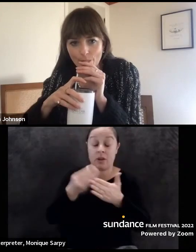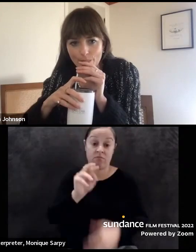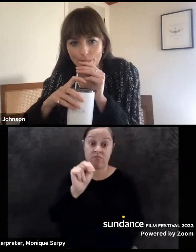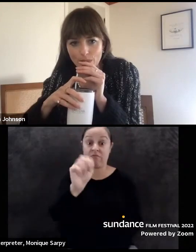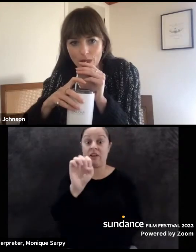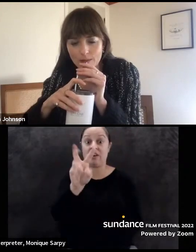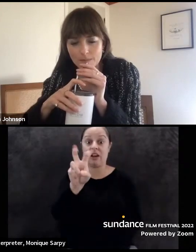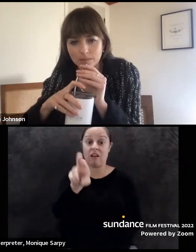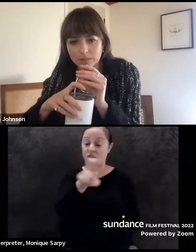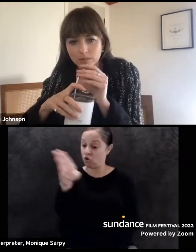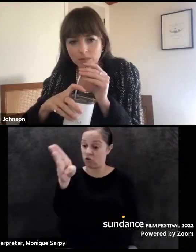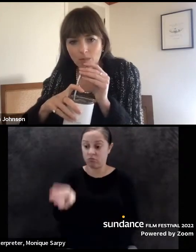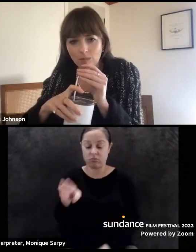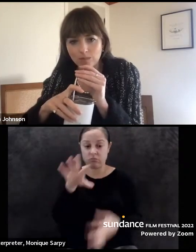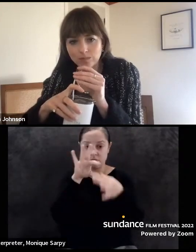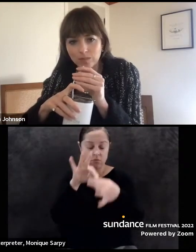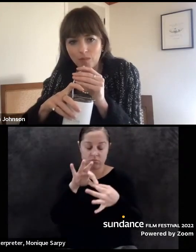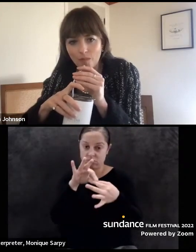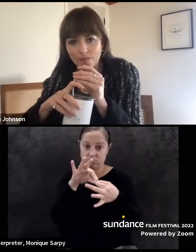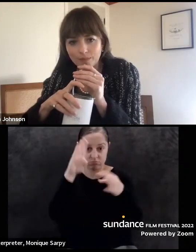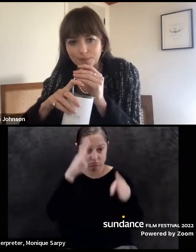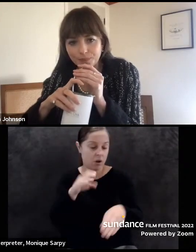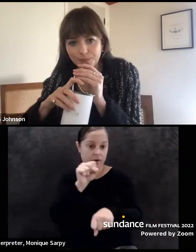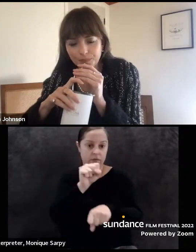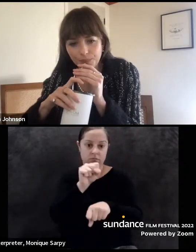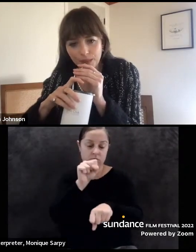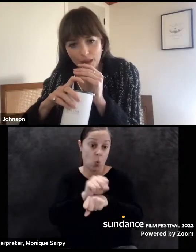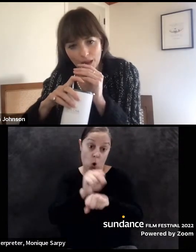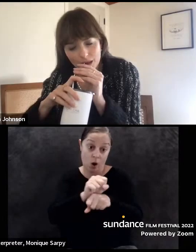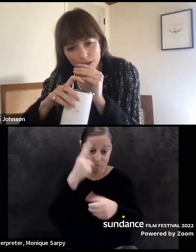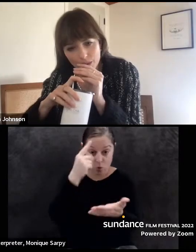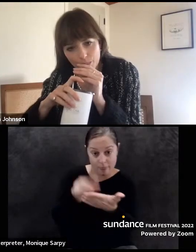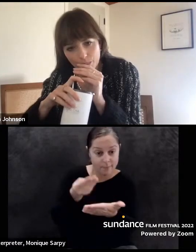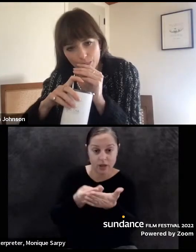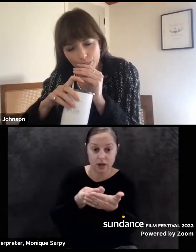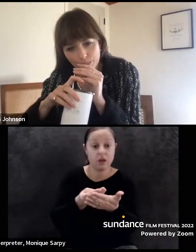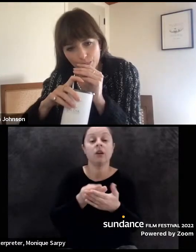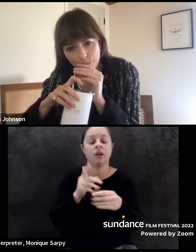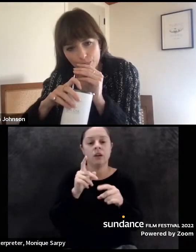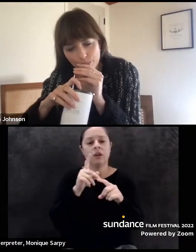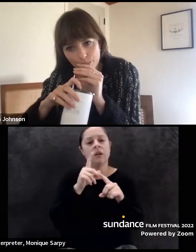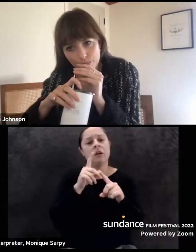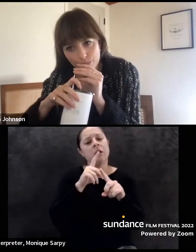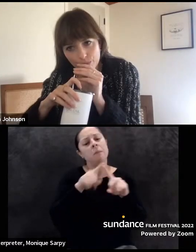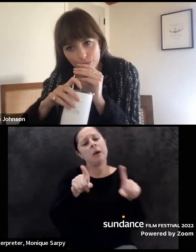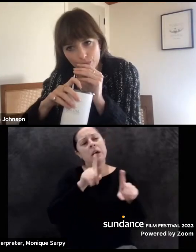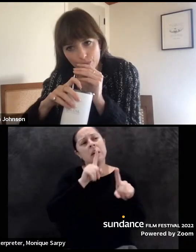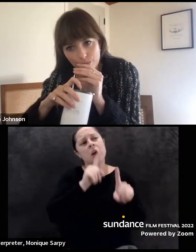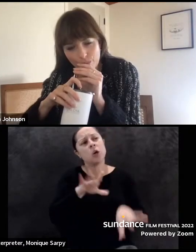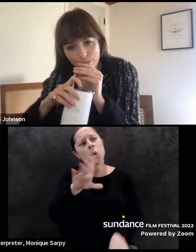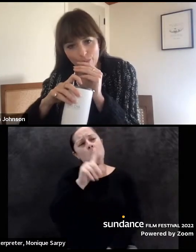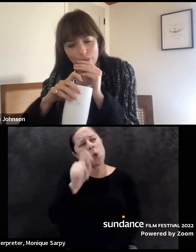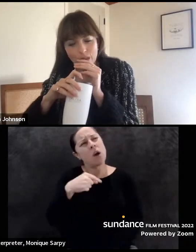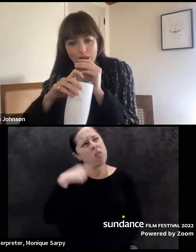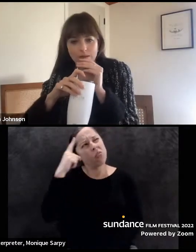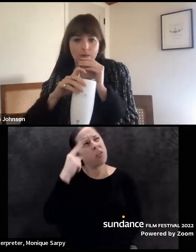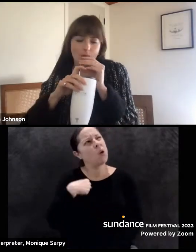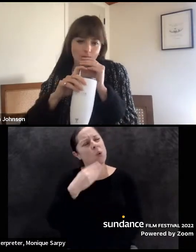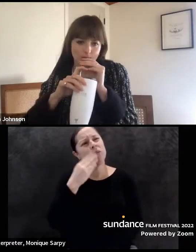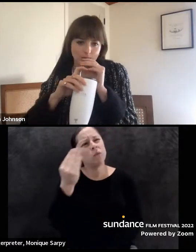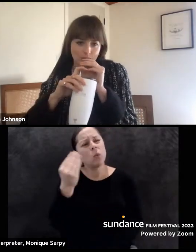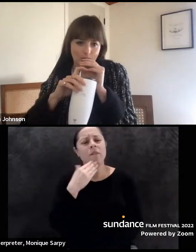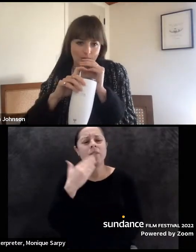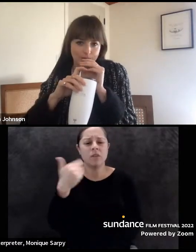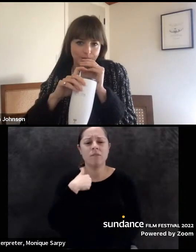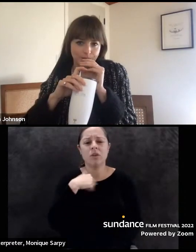and then to answer your other question, I think when I was about, when I was 14 or 15, I ended up doing